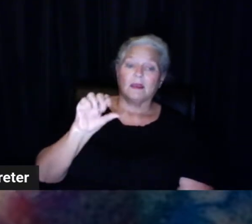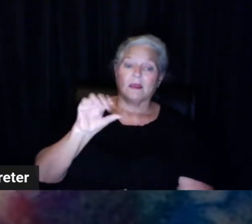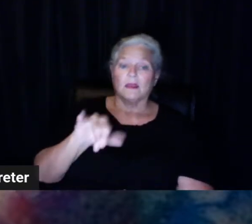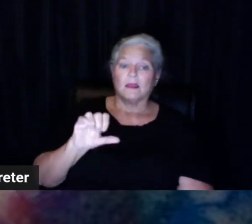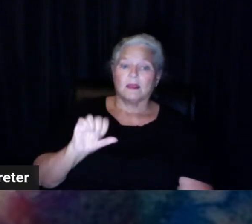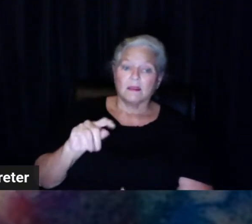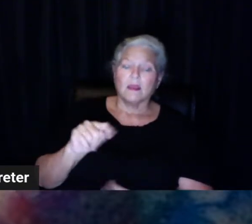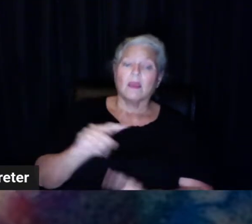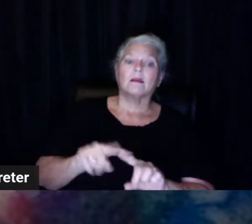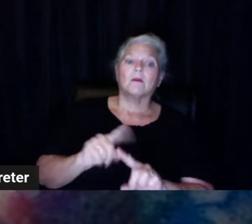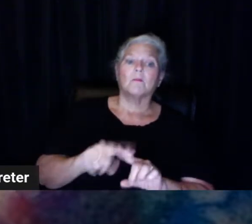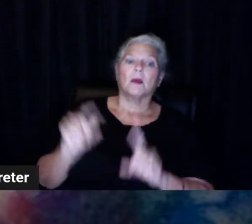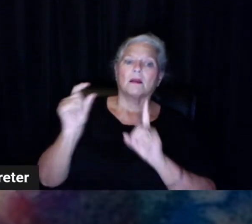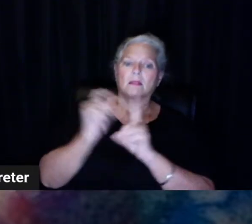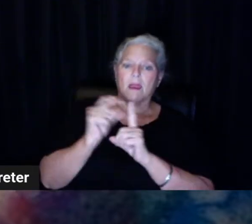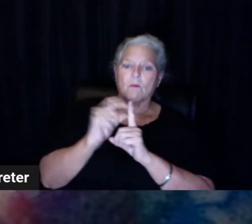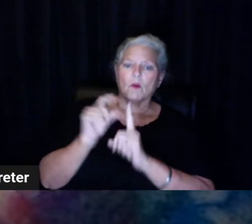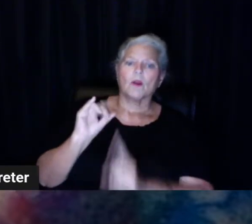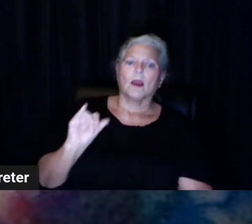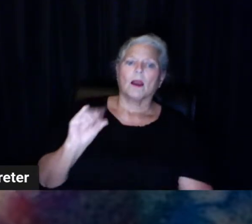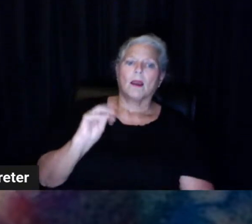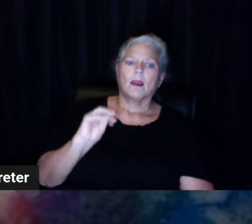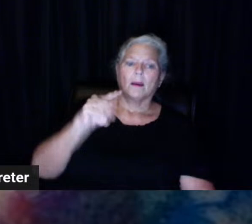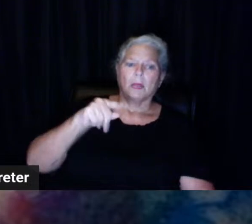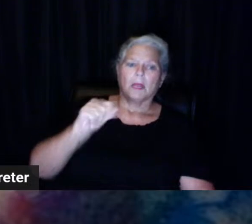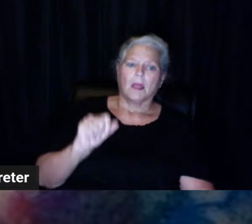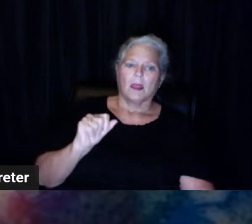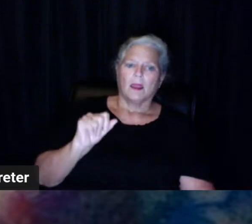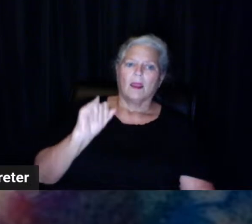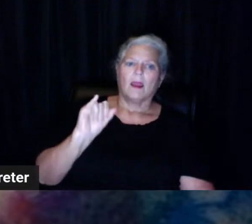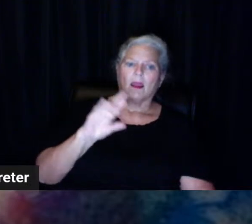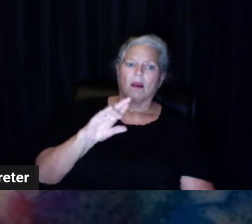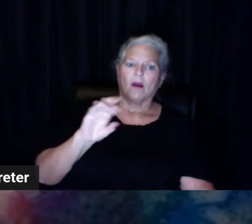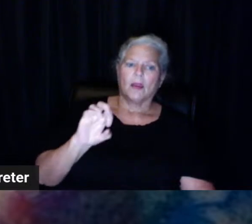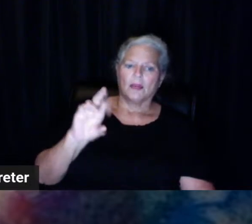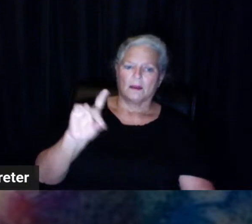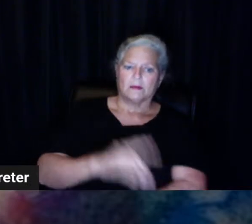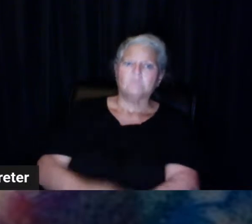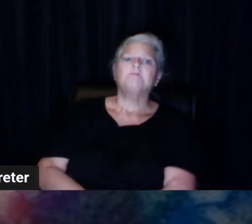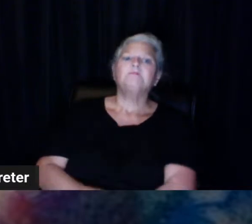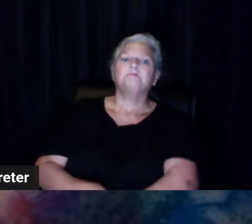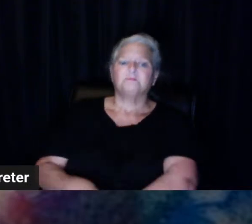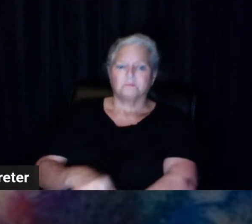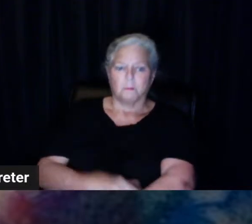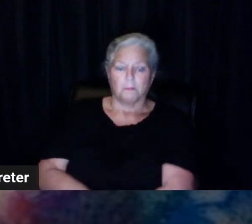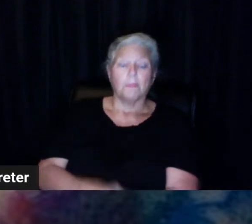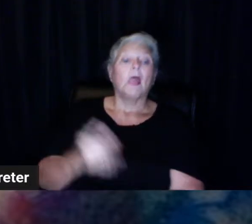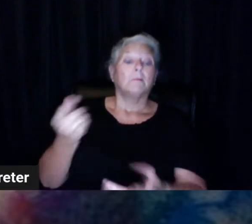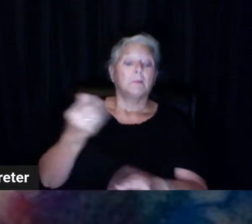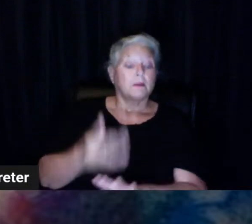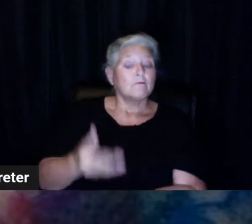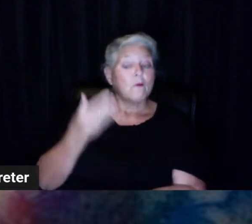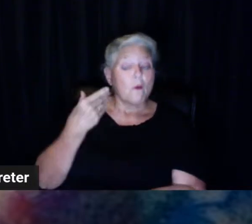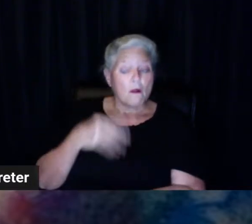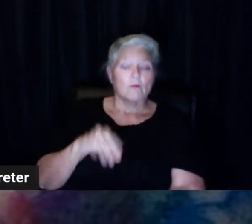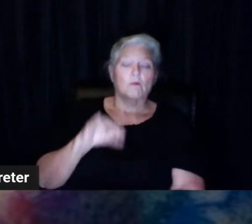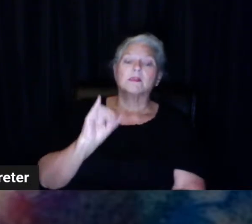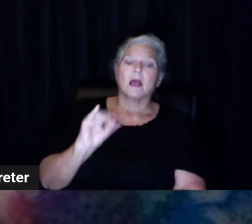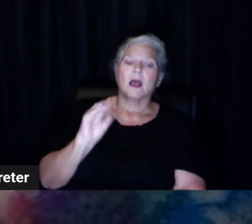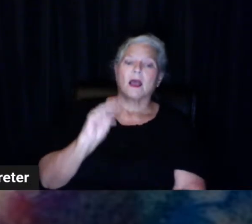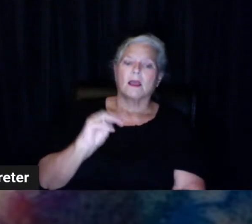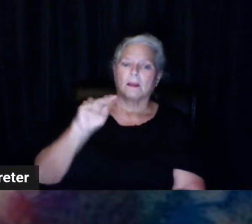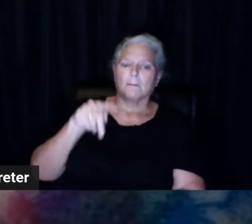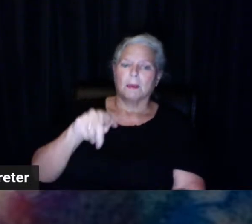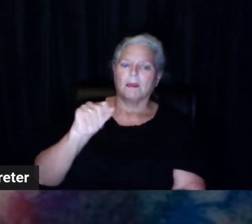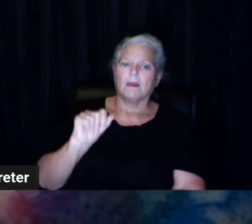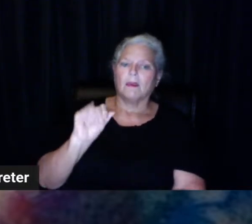about was the word impaired. It's deaf or hard of hearing. It used to be impaired, but the deaf